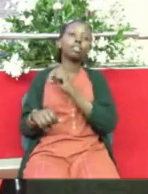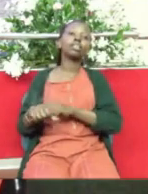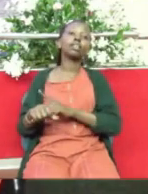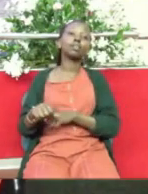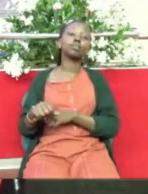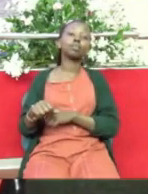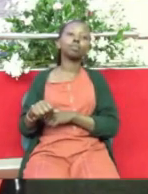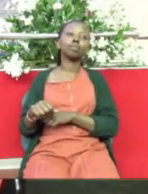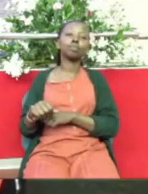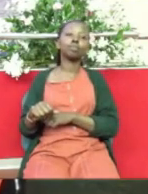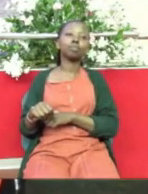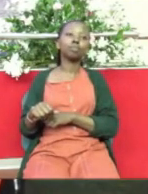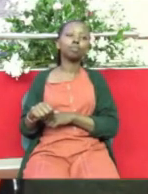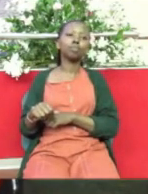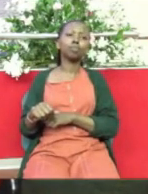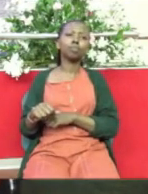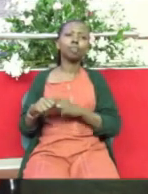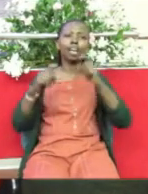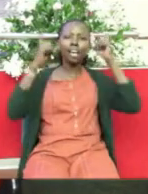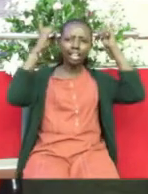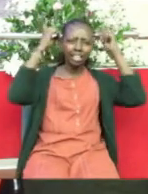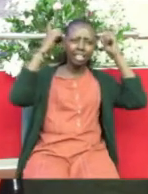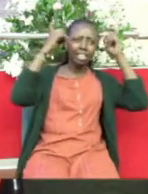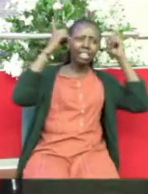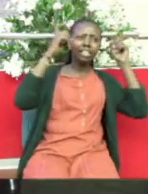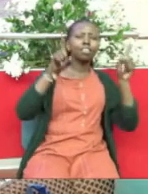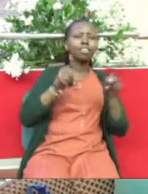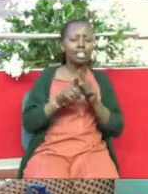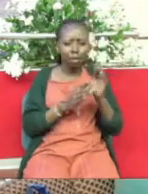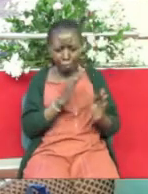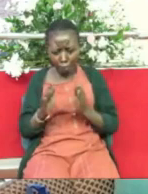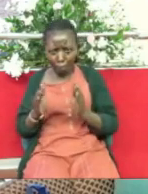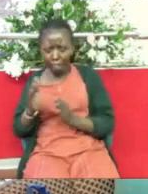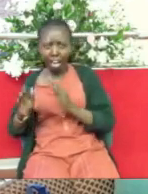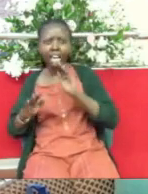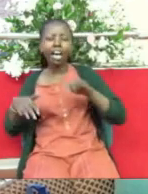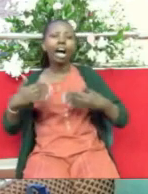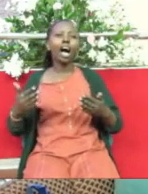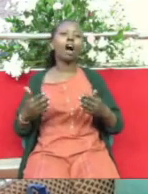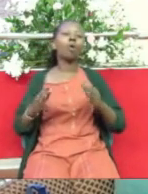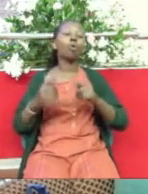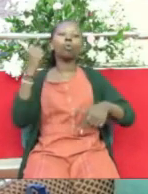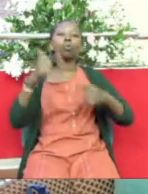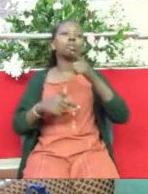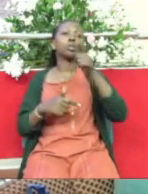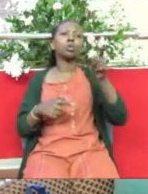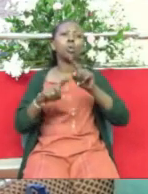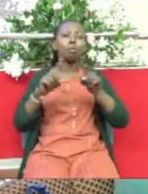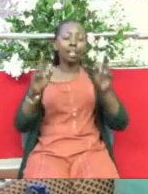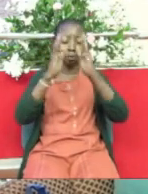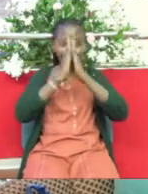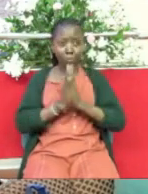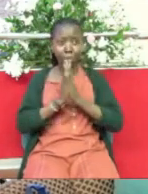huwa kazini siku zote. He is laying in a trap for you. Anakuwekea mtego. And only prayer will be able